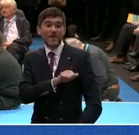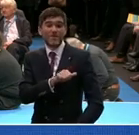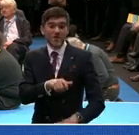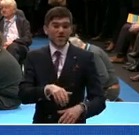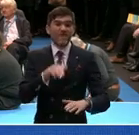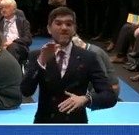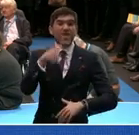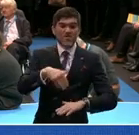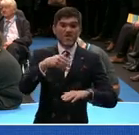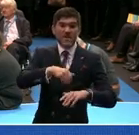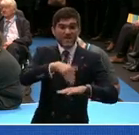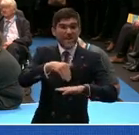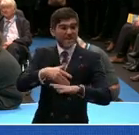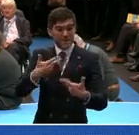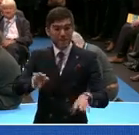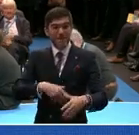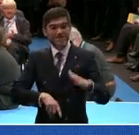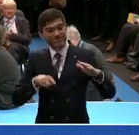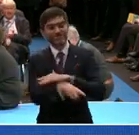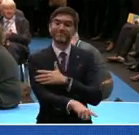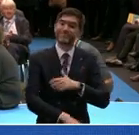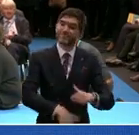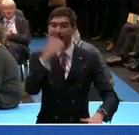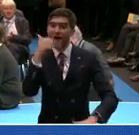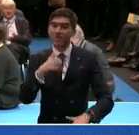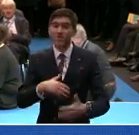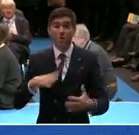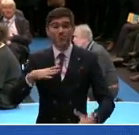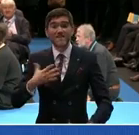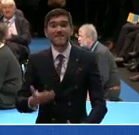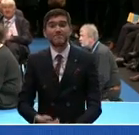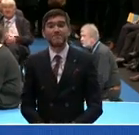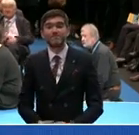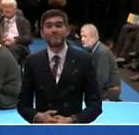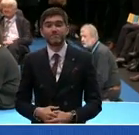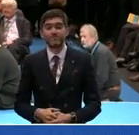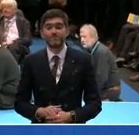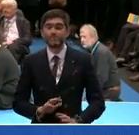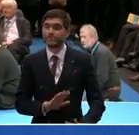offenders from our country.